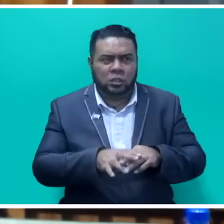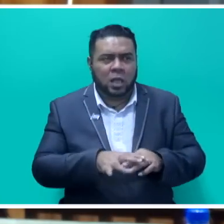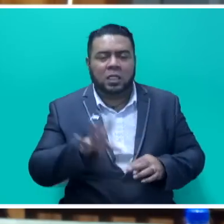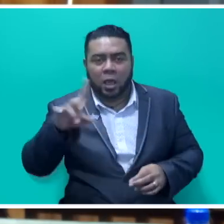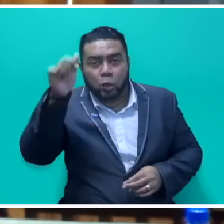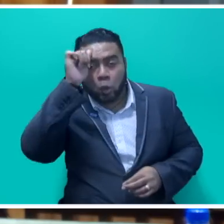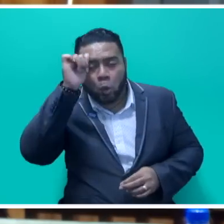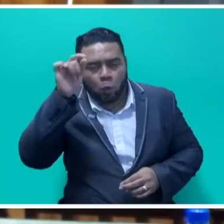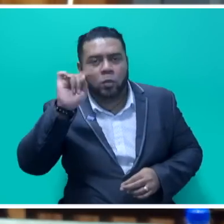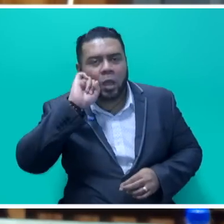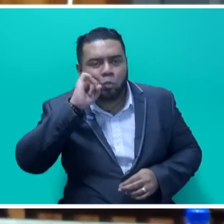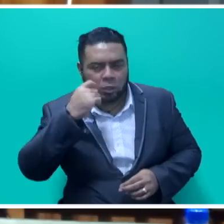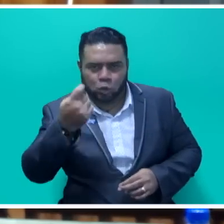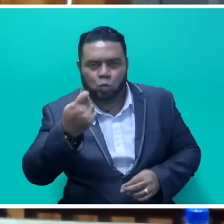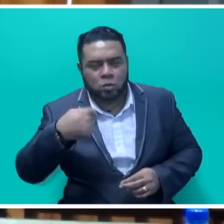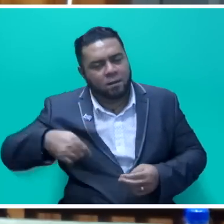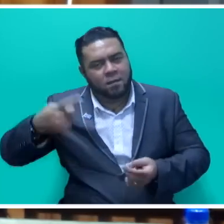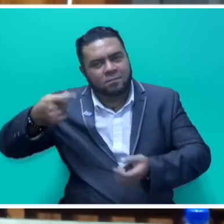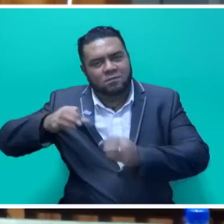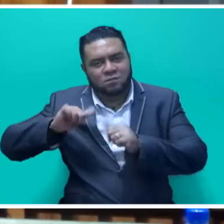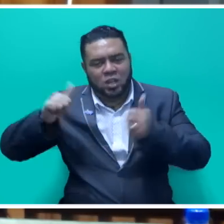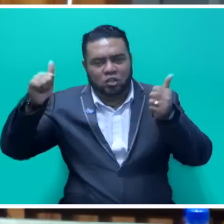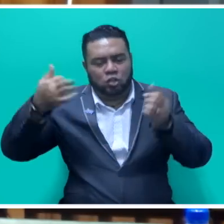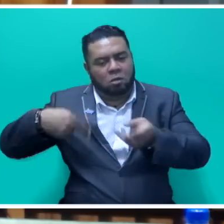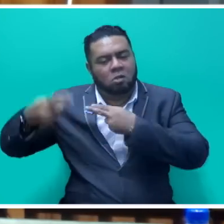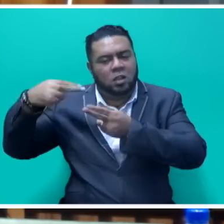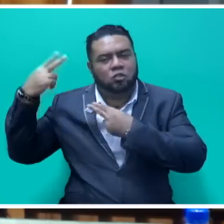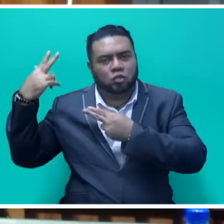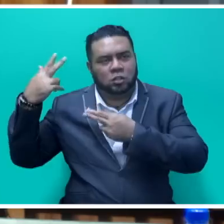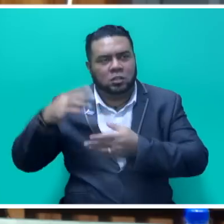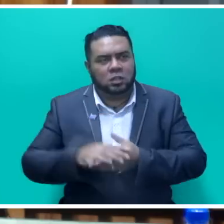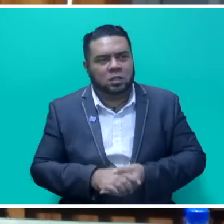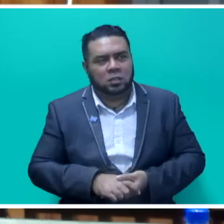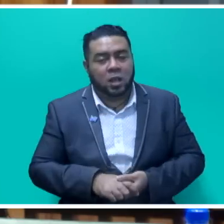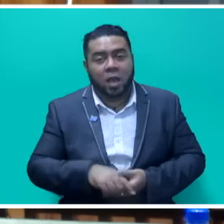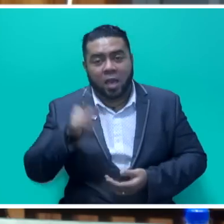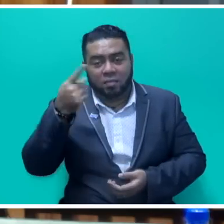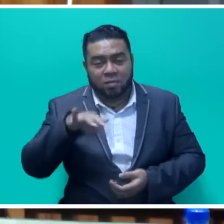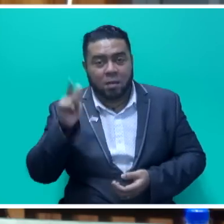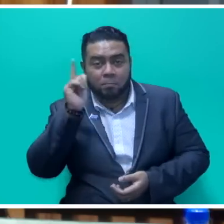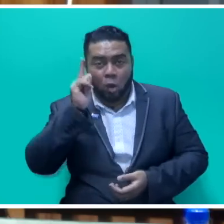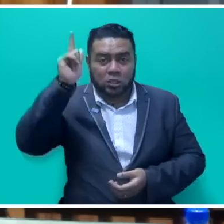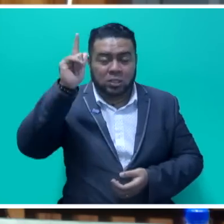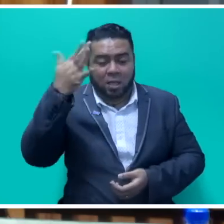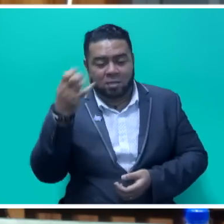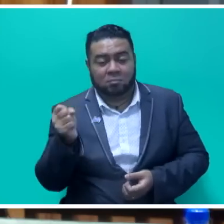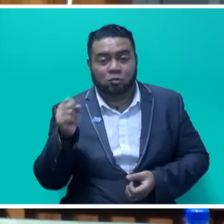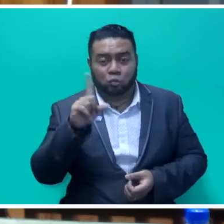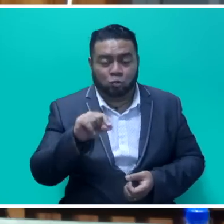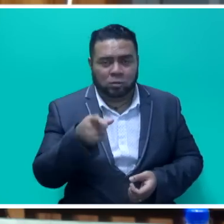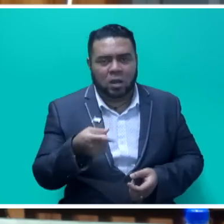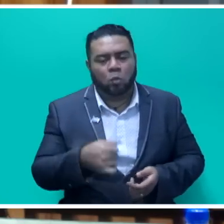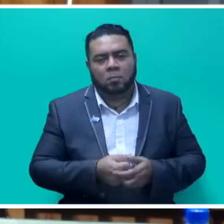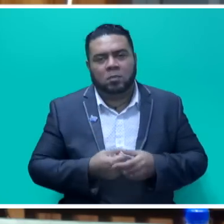know that there will be history. And the cabal that ran the country will be useless